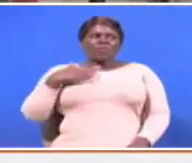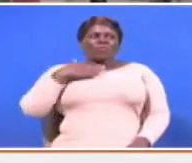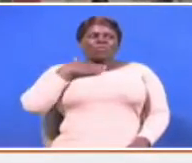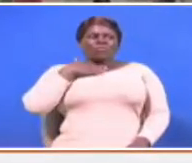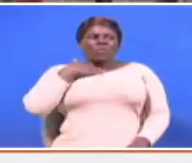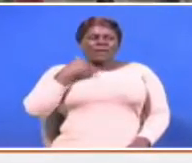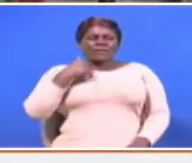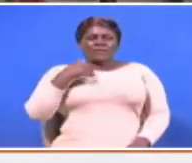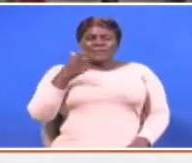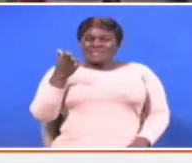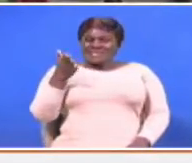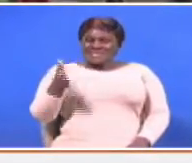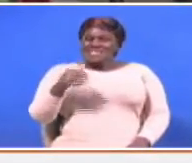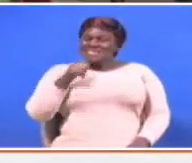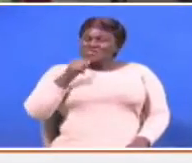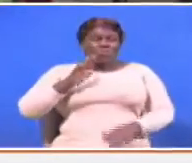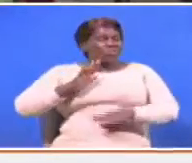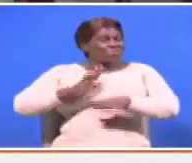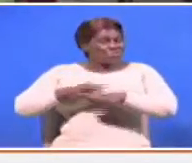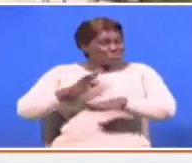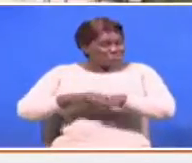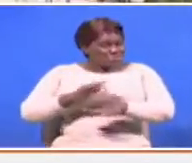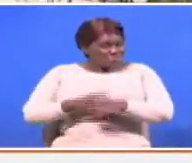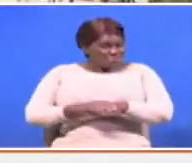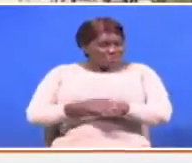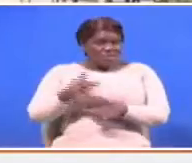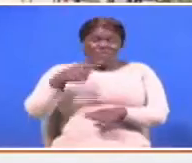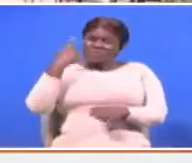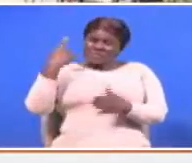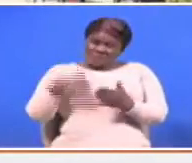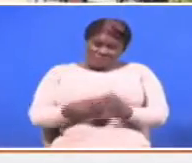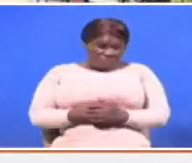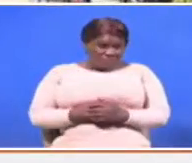diem. This is not fair. So what you're saying